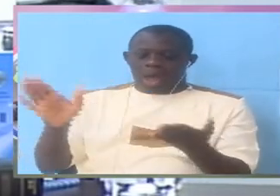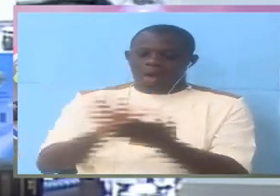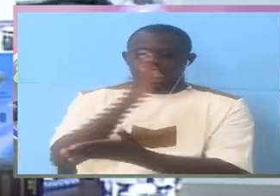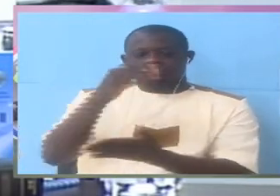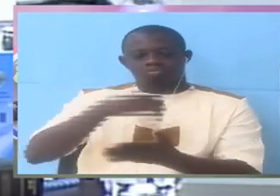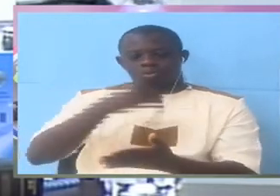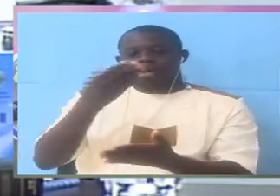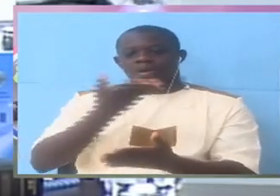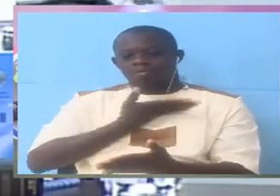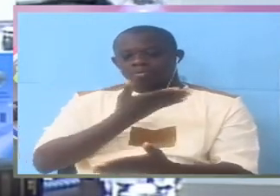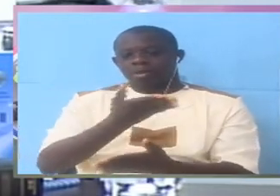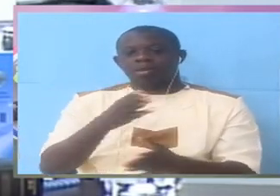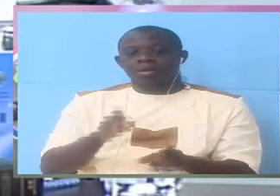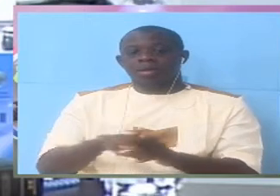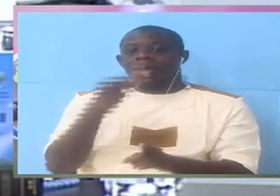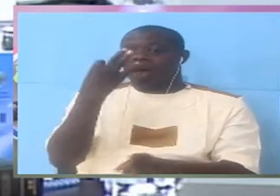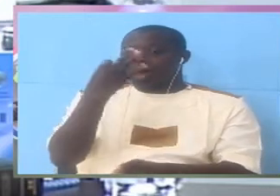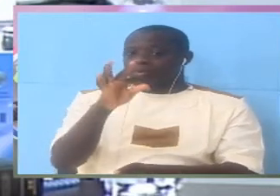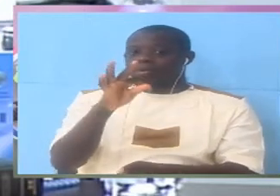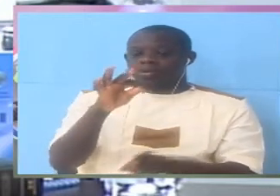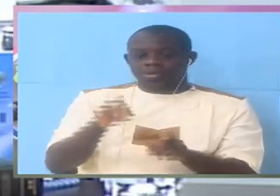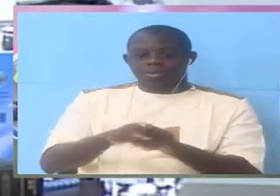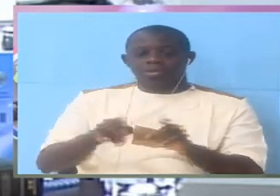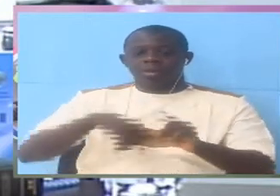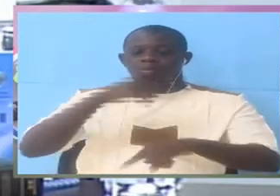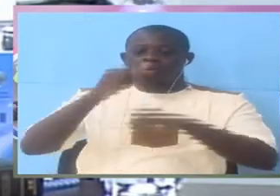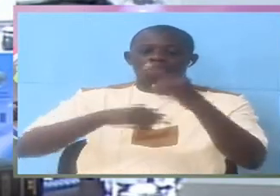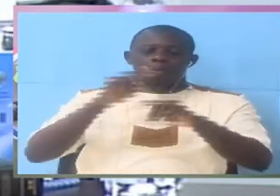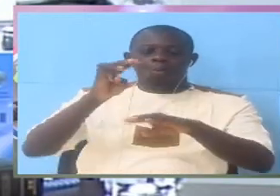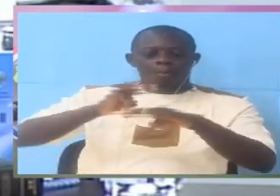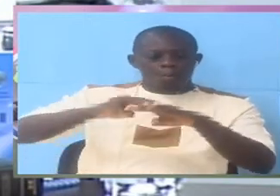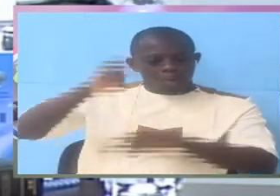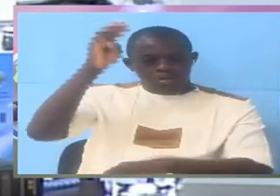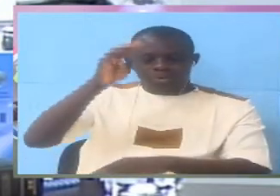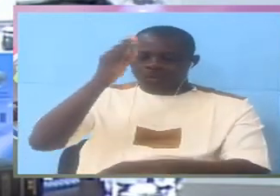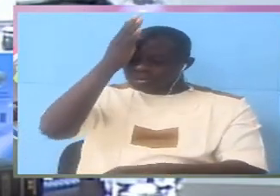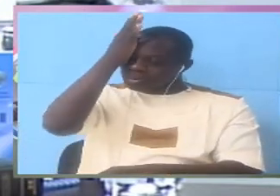Even the most glaring one,